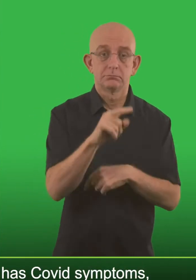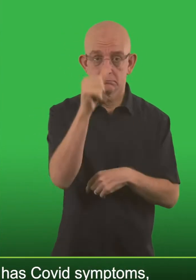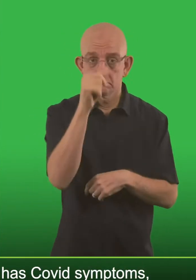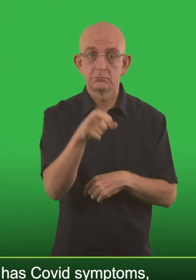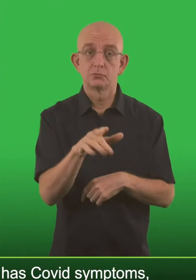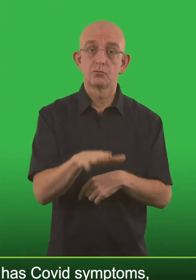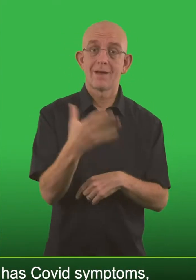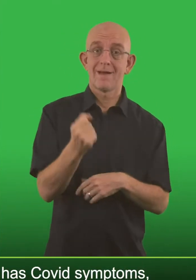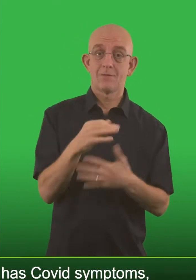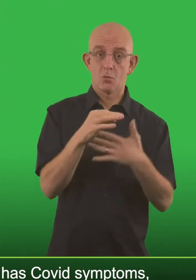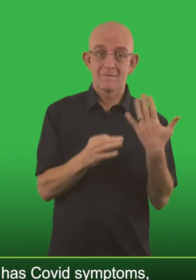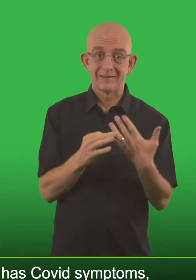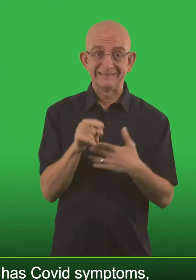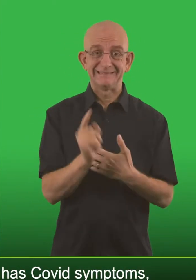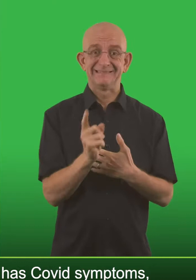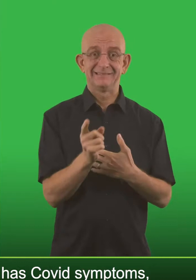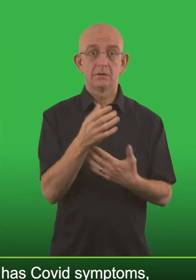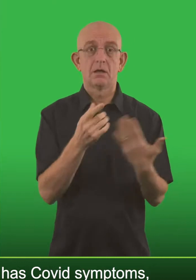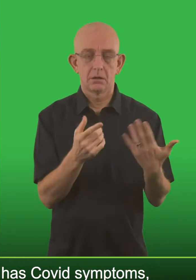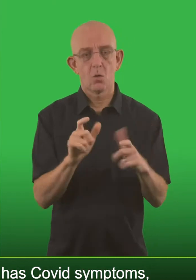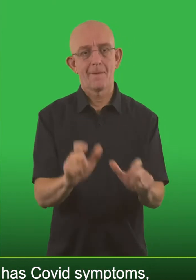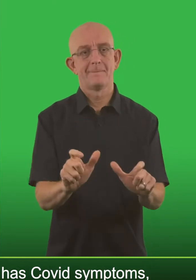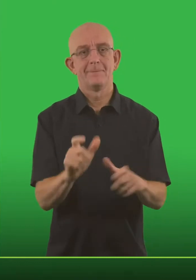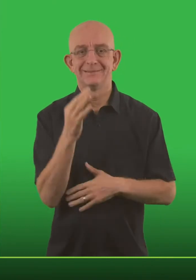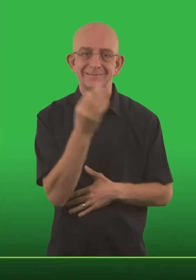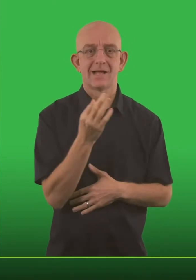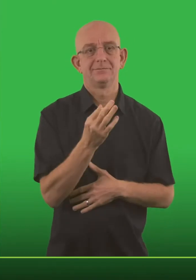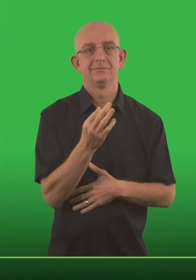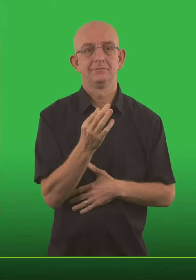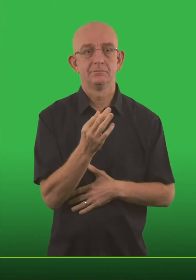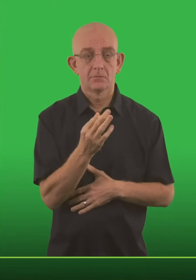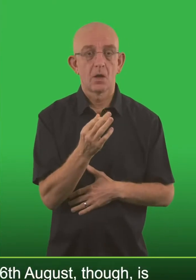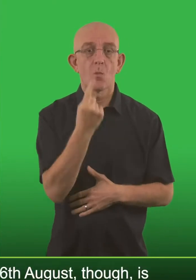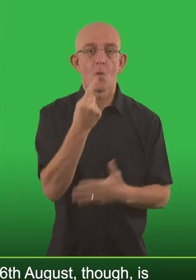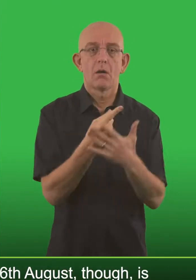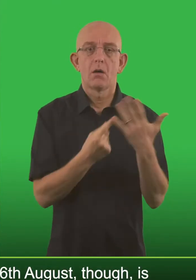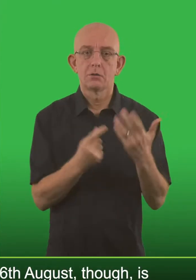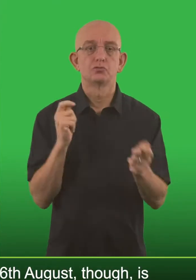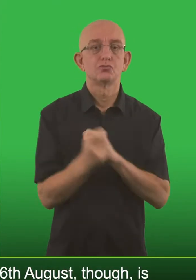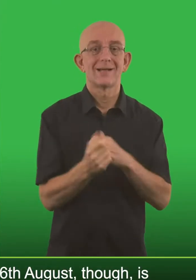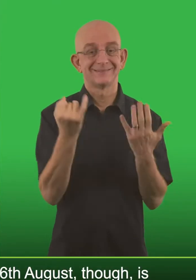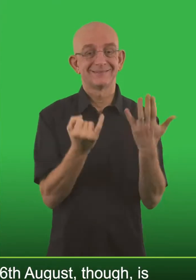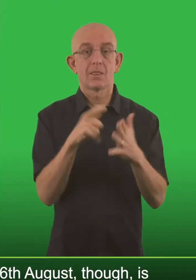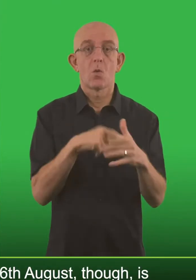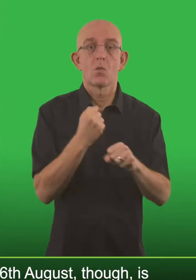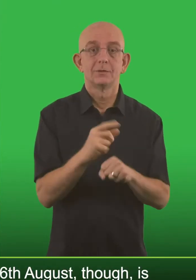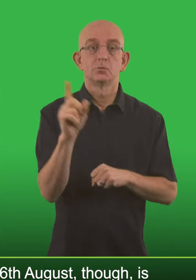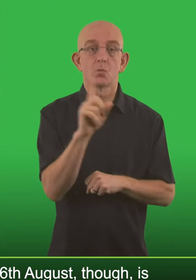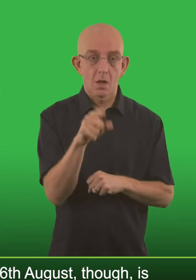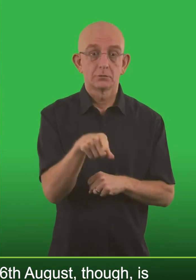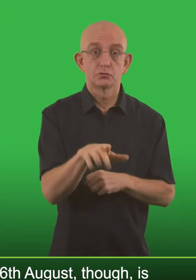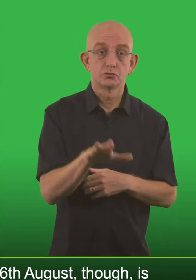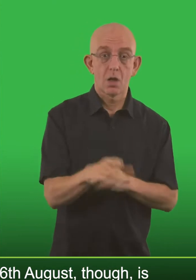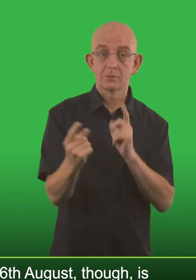your child has COVID symptoms, they must stay at home and get a test. One of the things that's changed from the 16th of August though is if